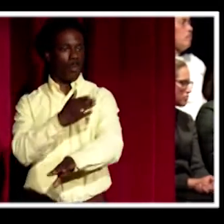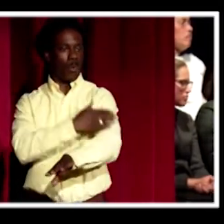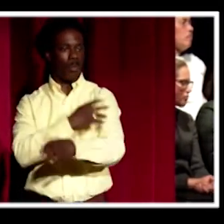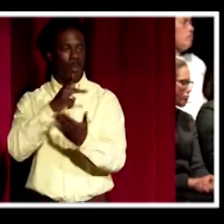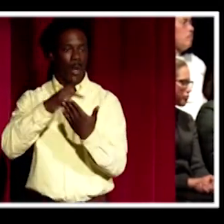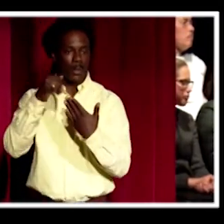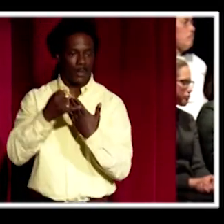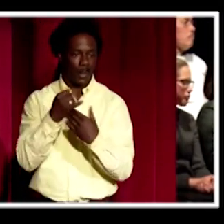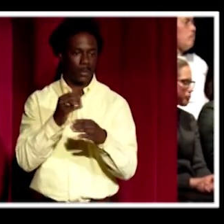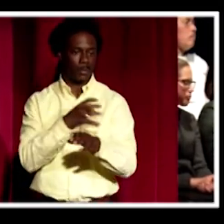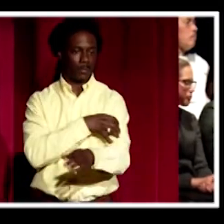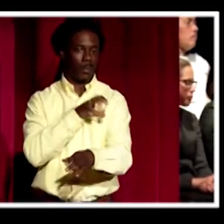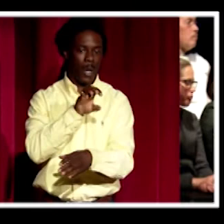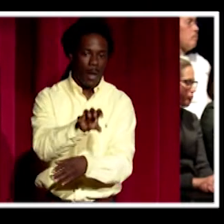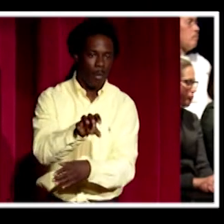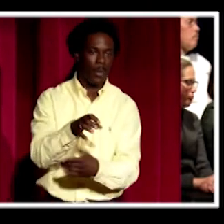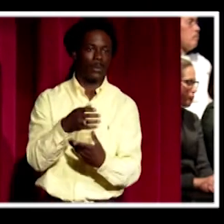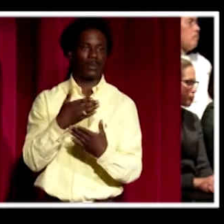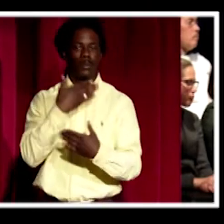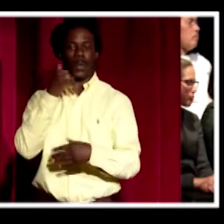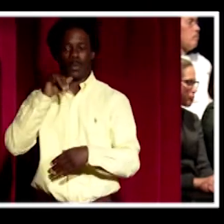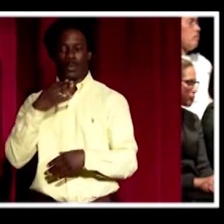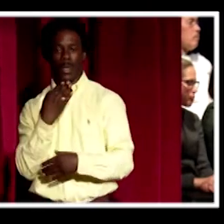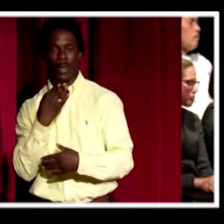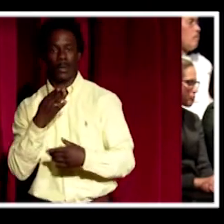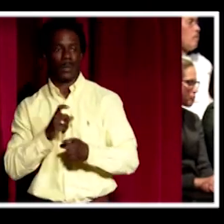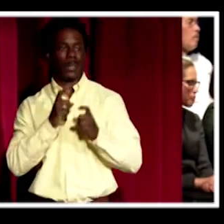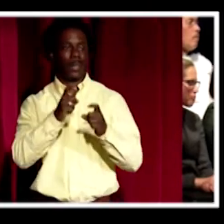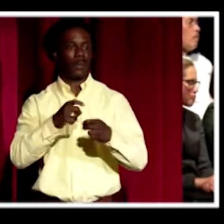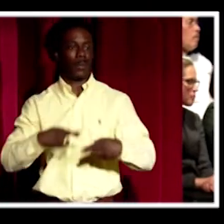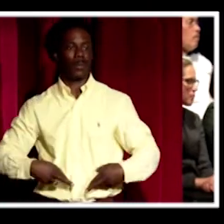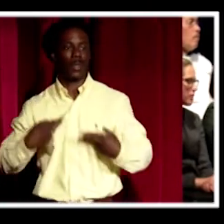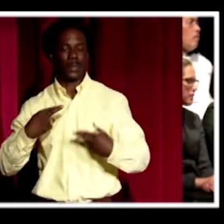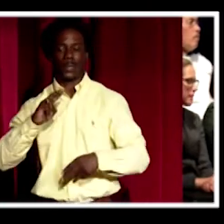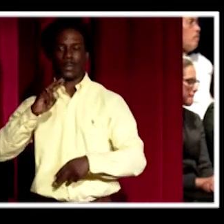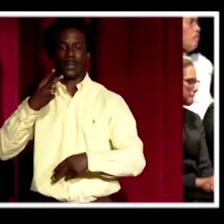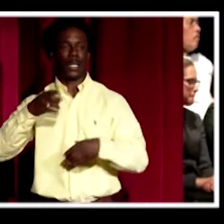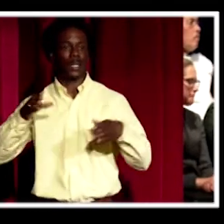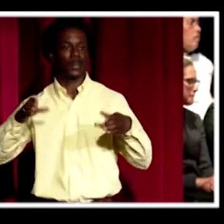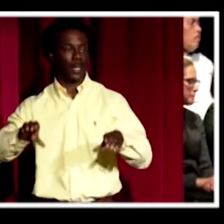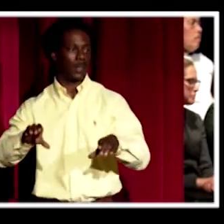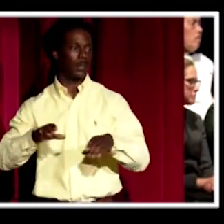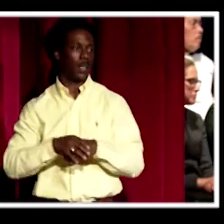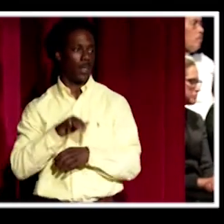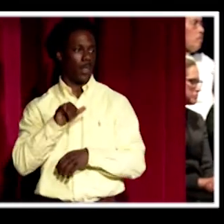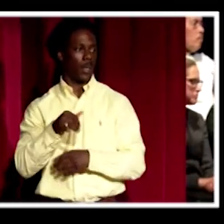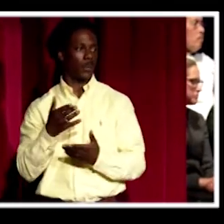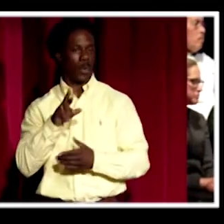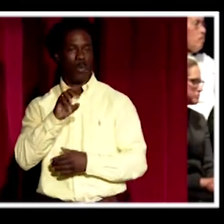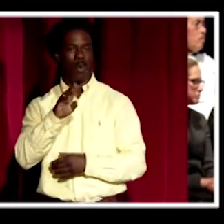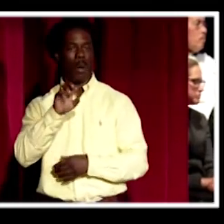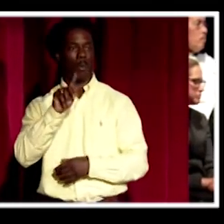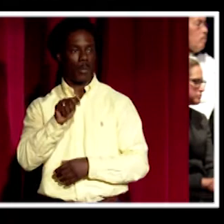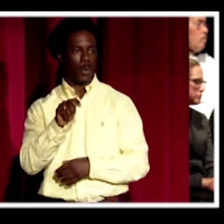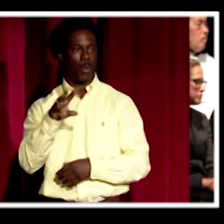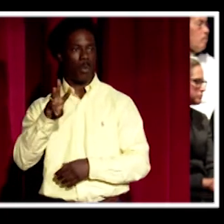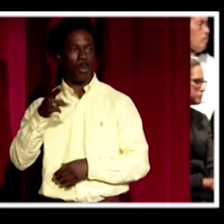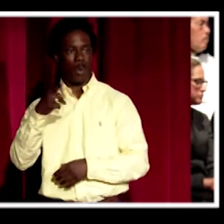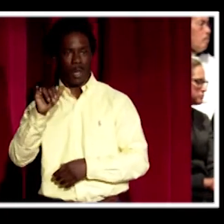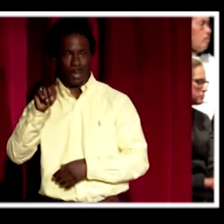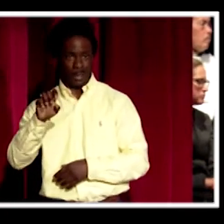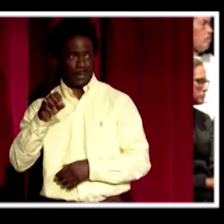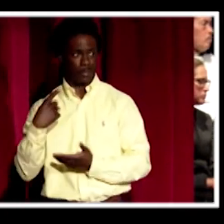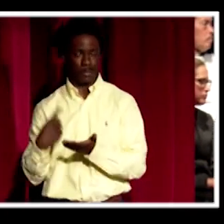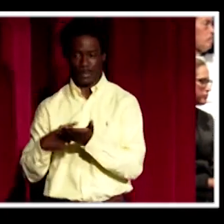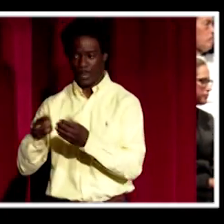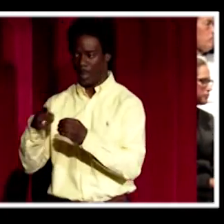project empowerment so it does a better job of giving our residents a second chance. That's what Robert White and I have talked about. How do we